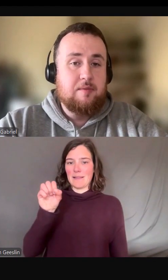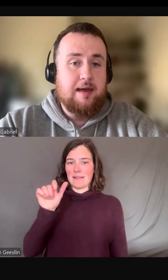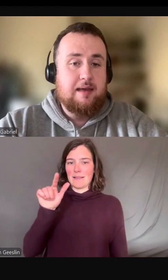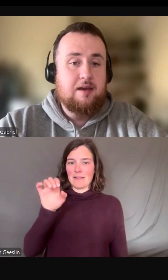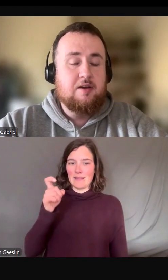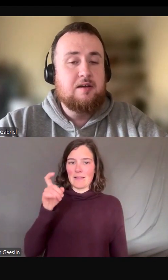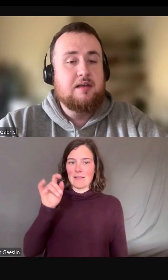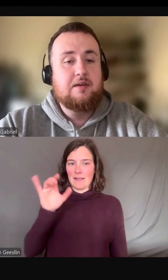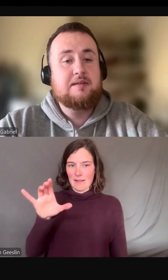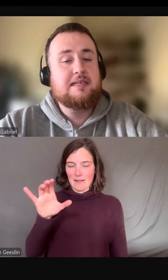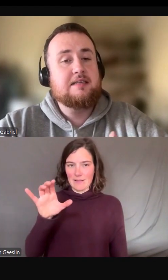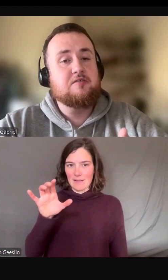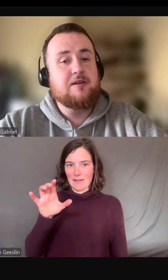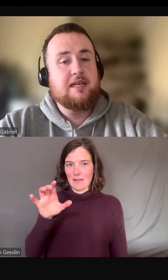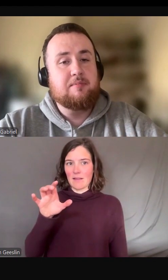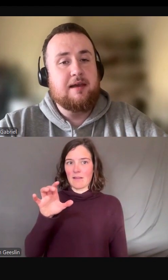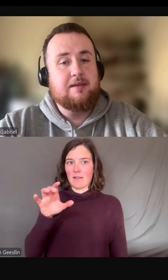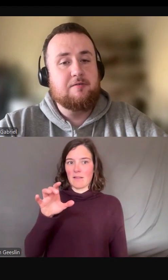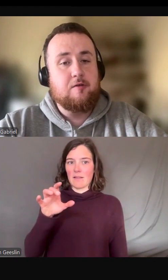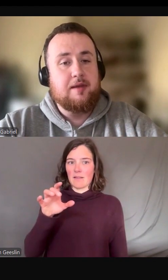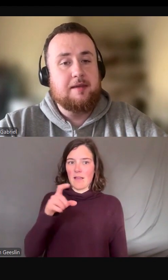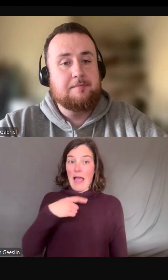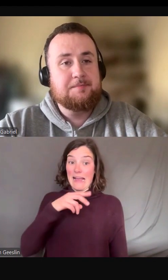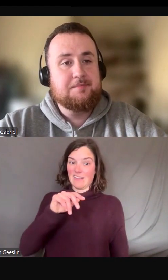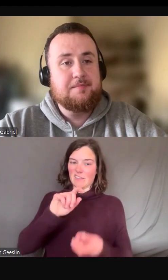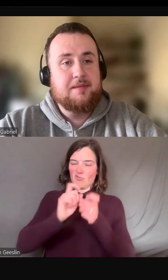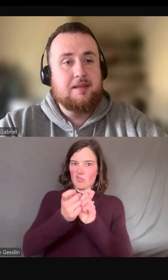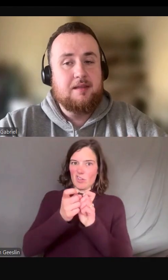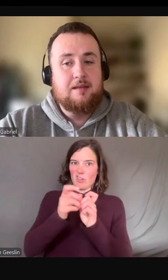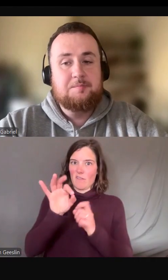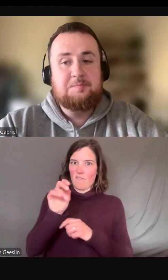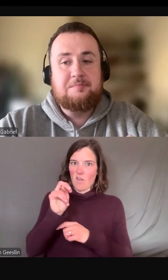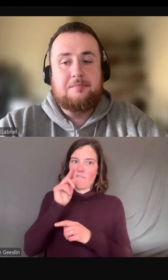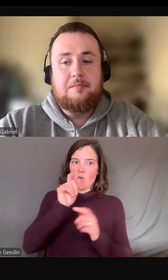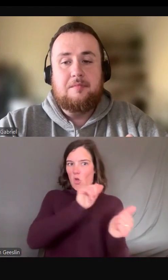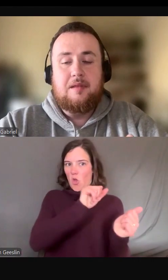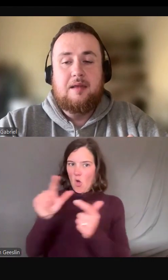I go back here, you can see it's already applied for me.